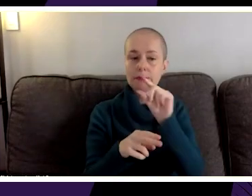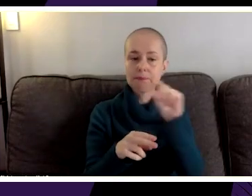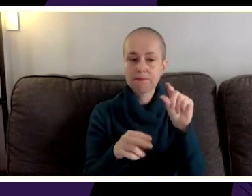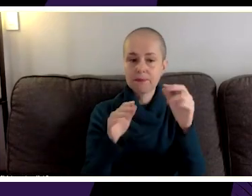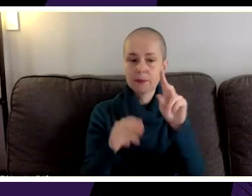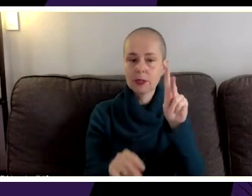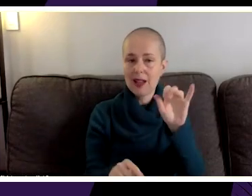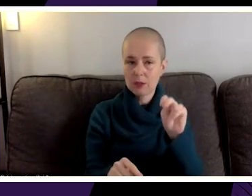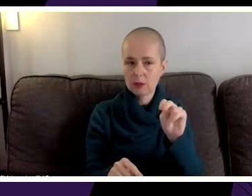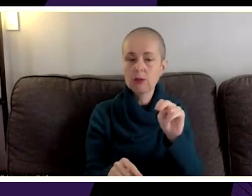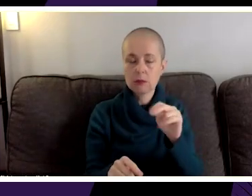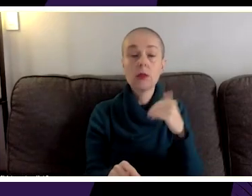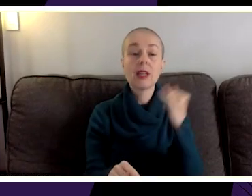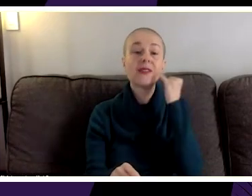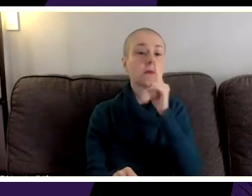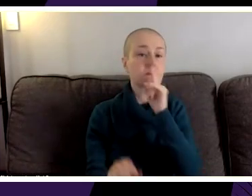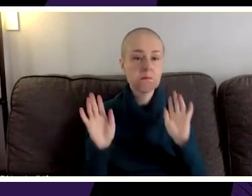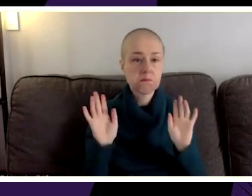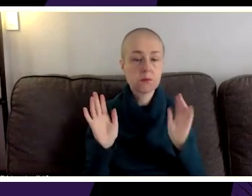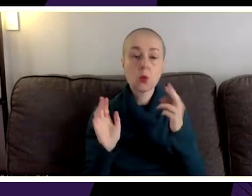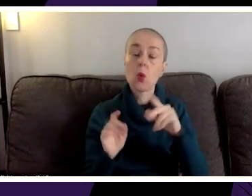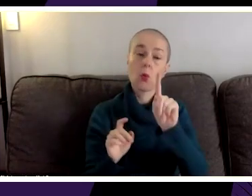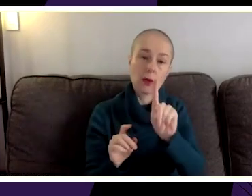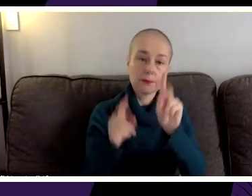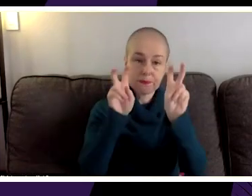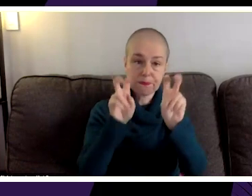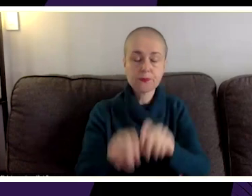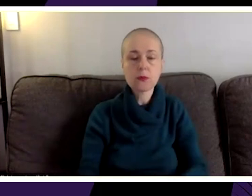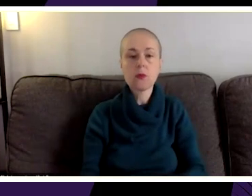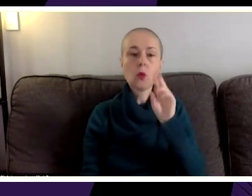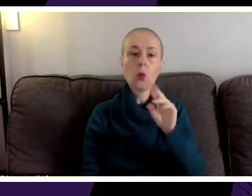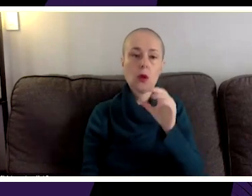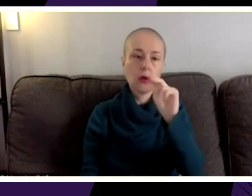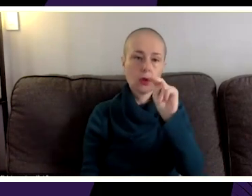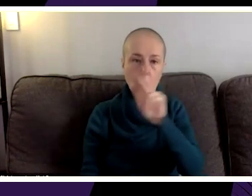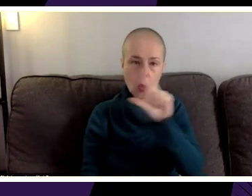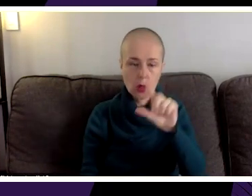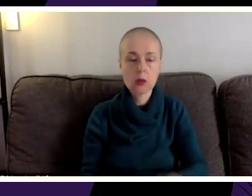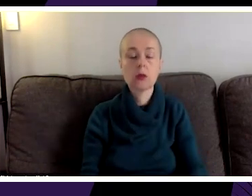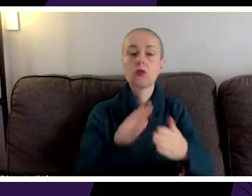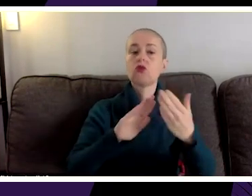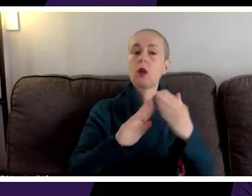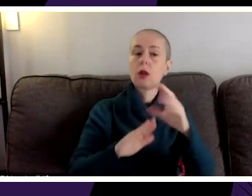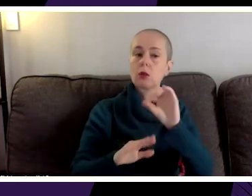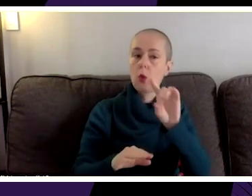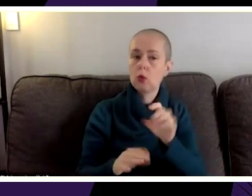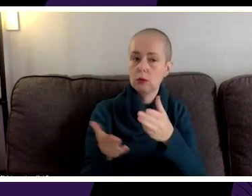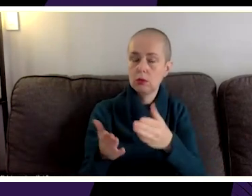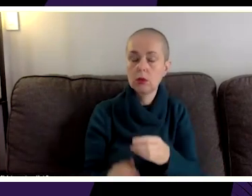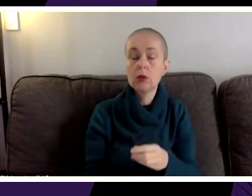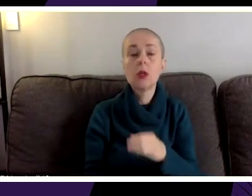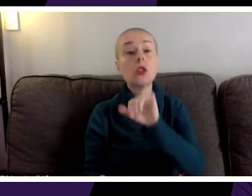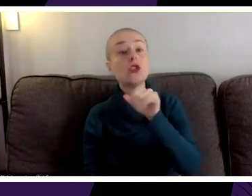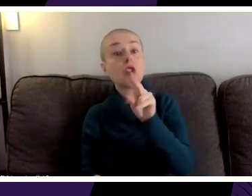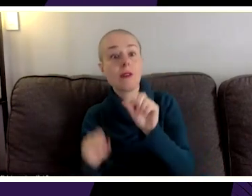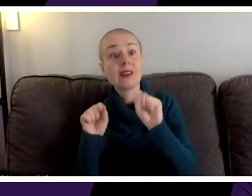plug in nothing? What if you plug in 1? What if you plug in null? And you run the code. In JavaScript, this all runs, but if stuff